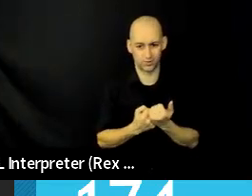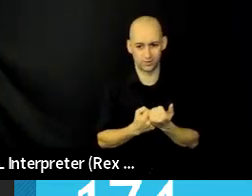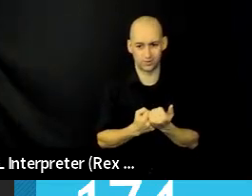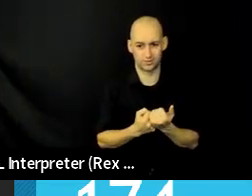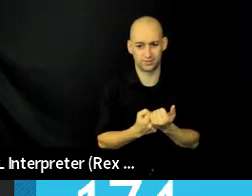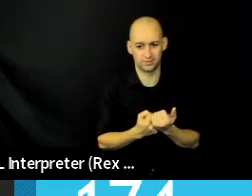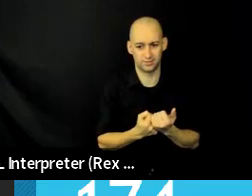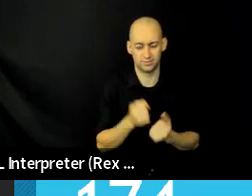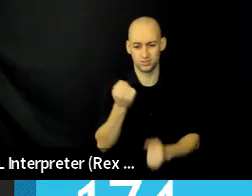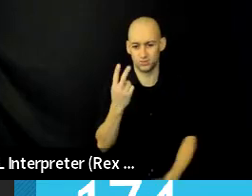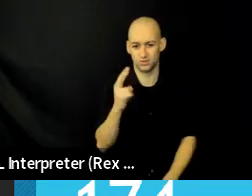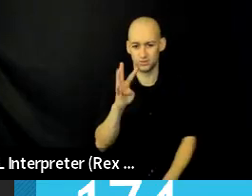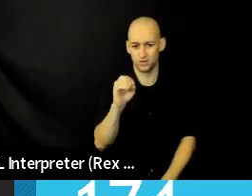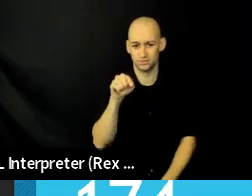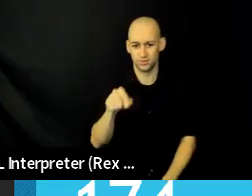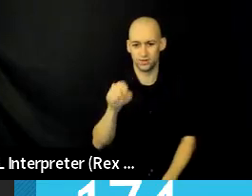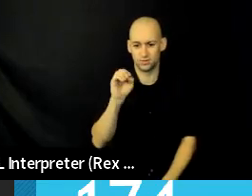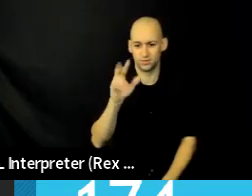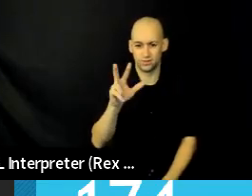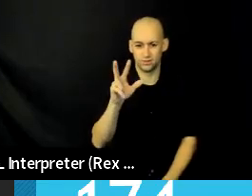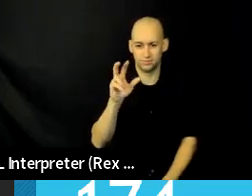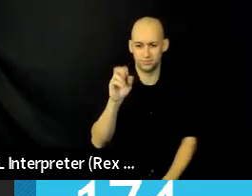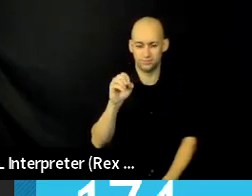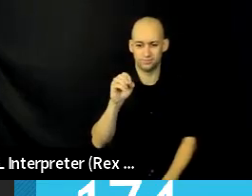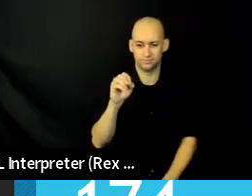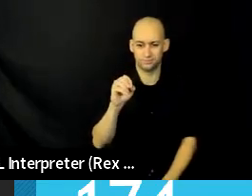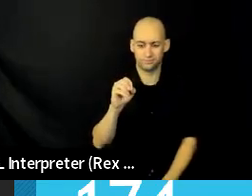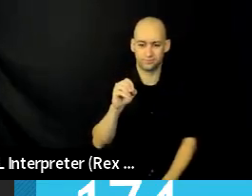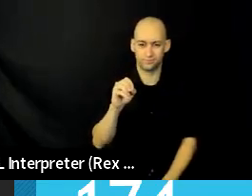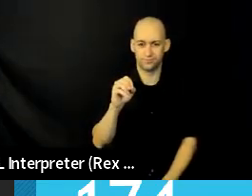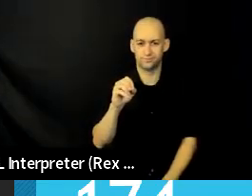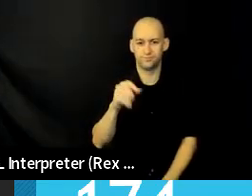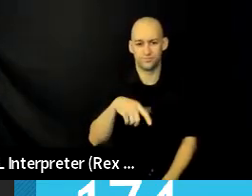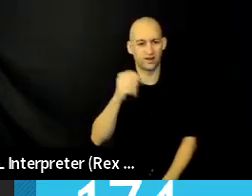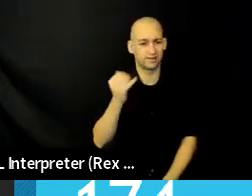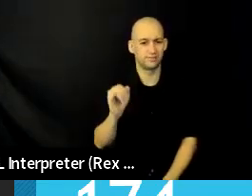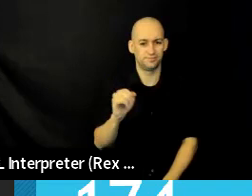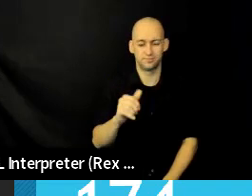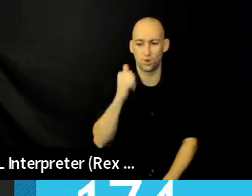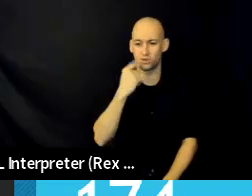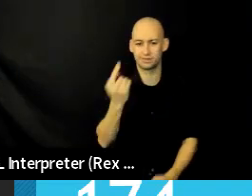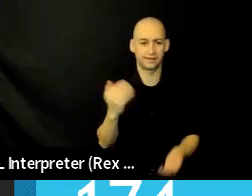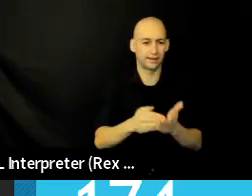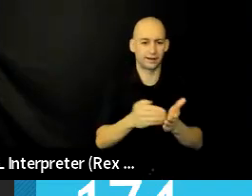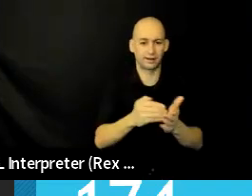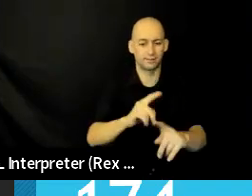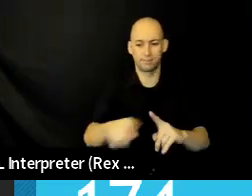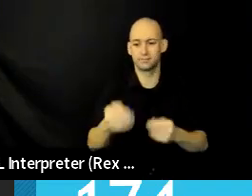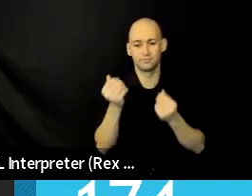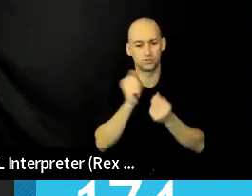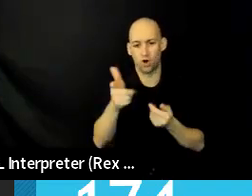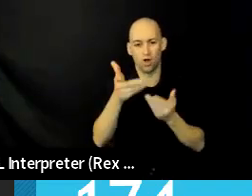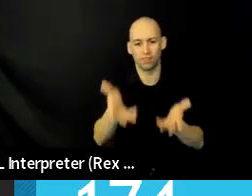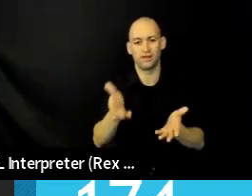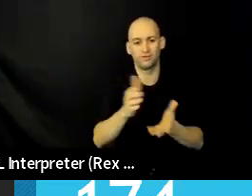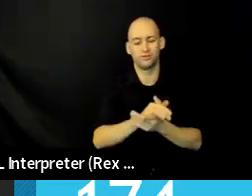the 1240.030 findings. And I'm not going to repeat myself, but they're all laid out here. Project's